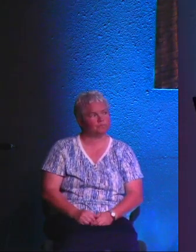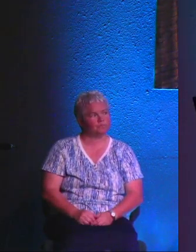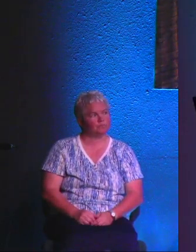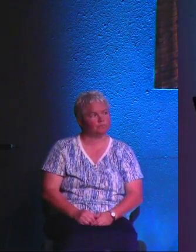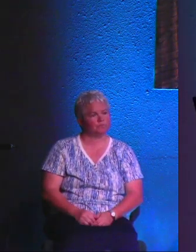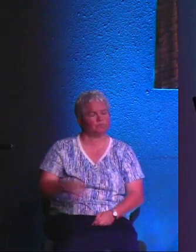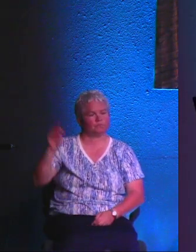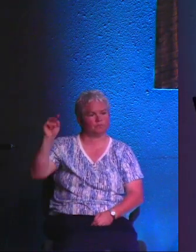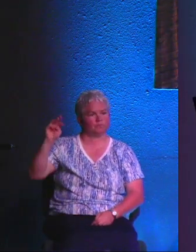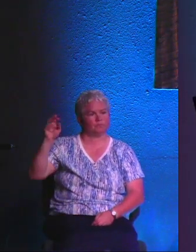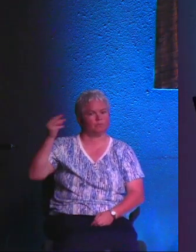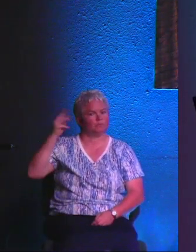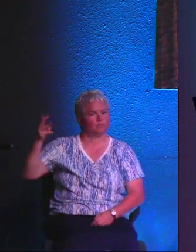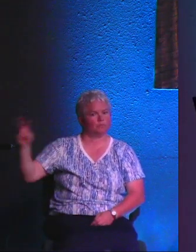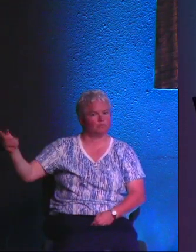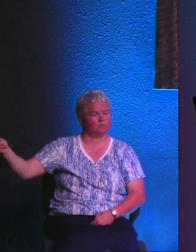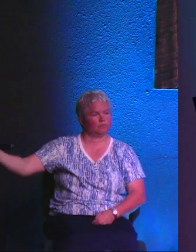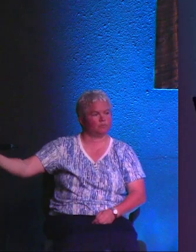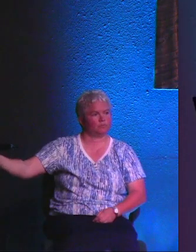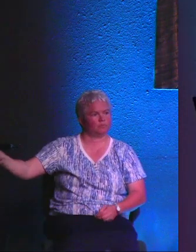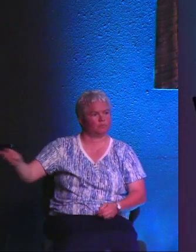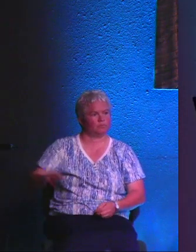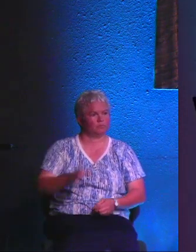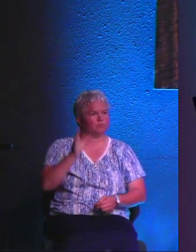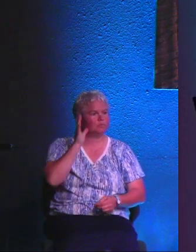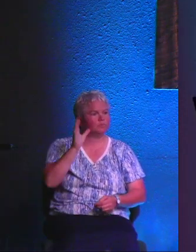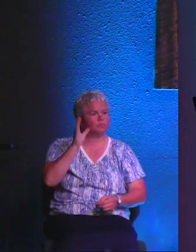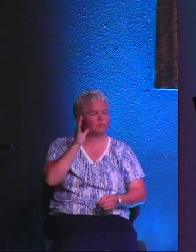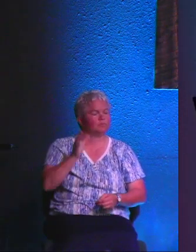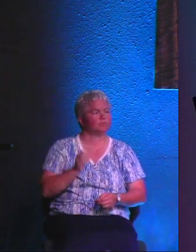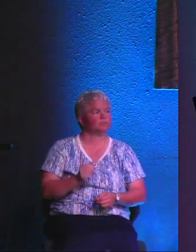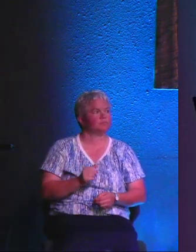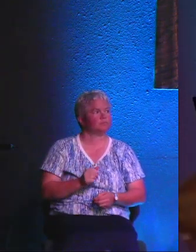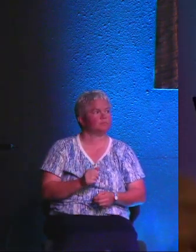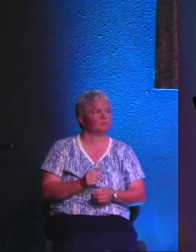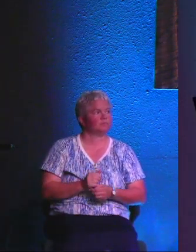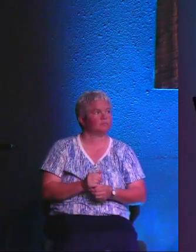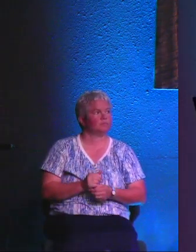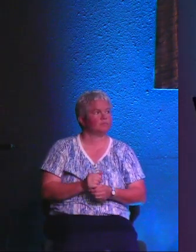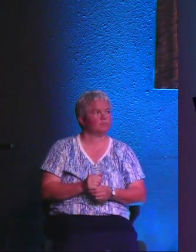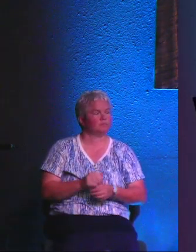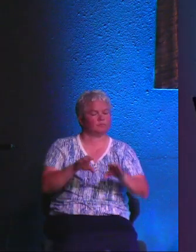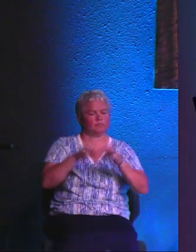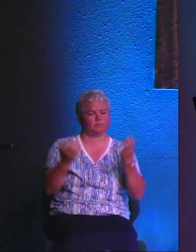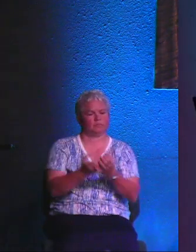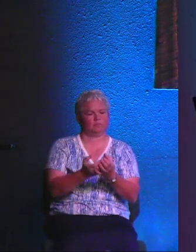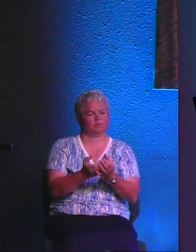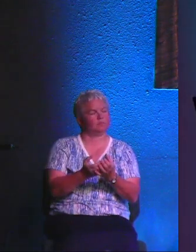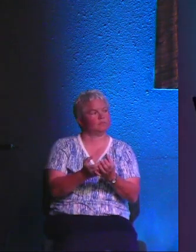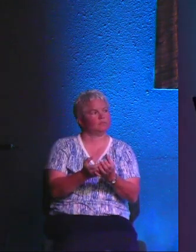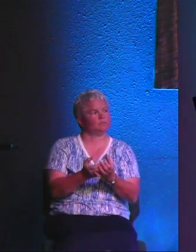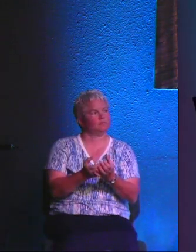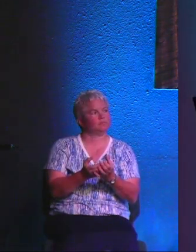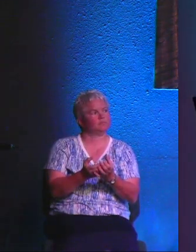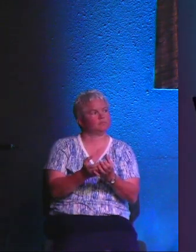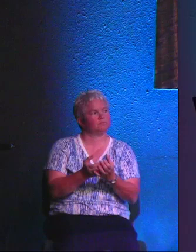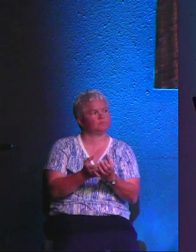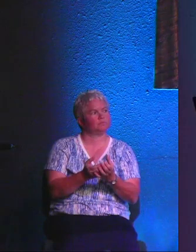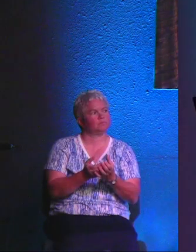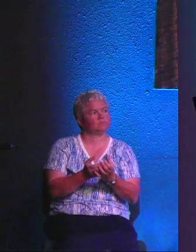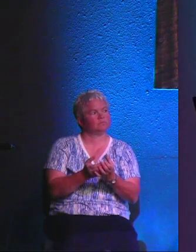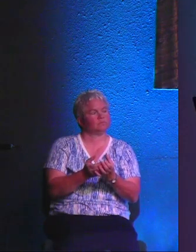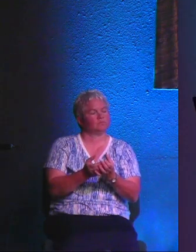Courtney came to us from Washington, so her poor mother, when we were on our way to Medical Lake, was like, "Are you guys at the camp?" No, we're